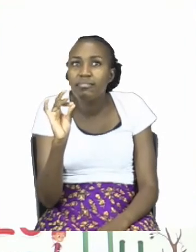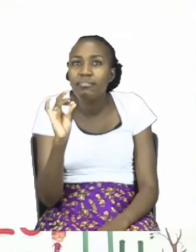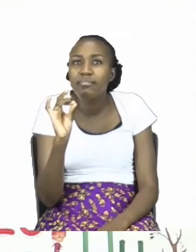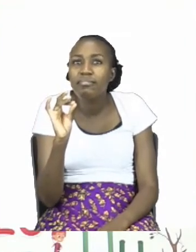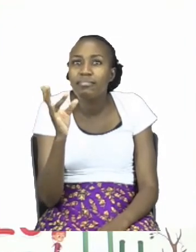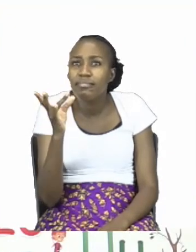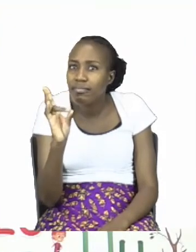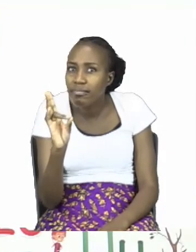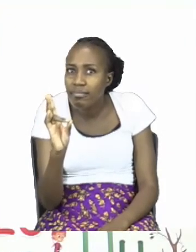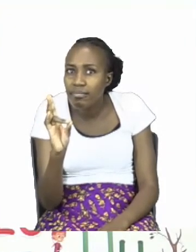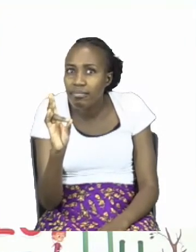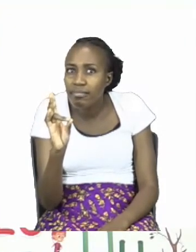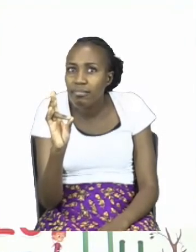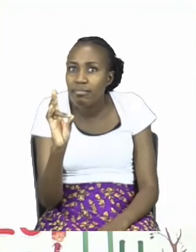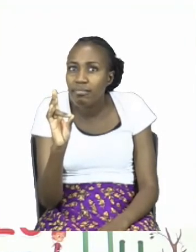7?